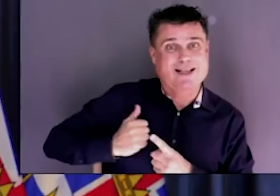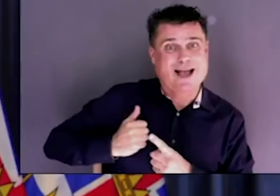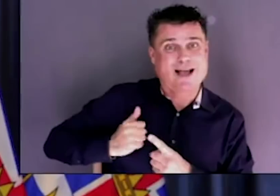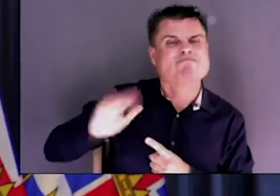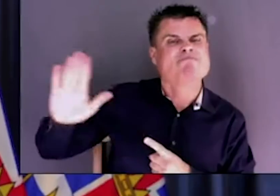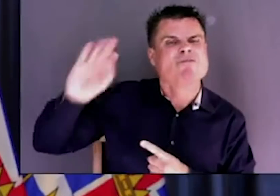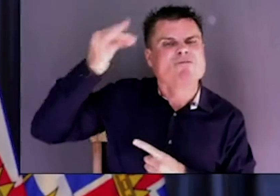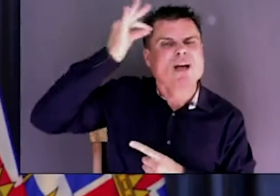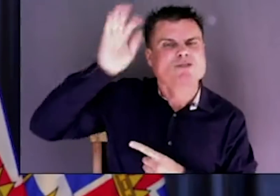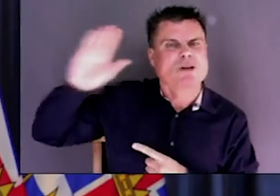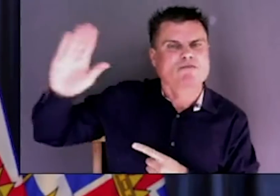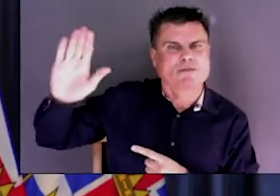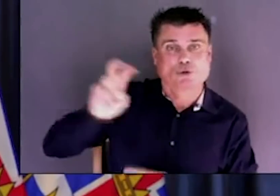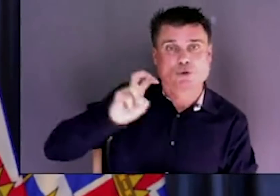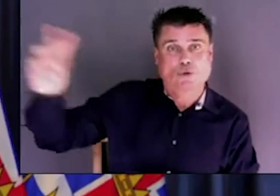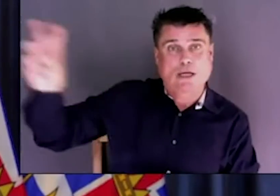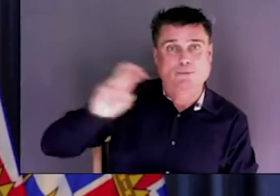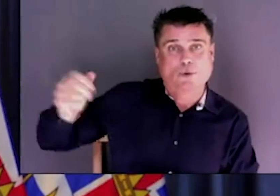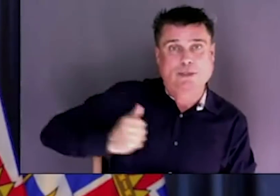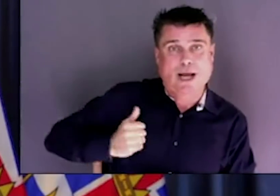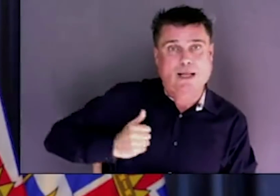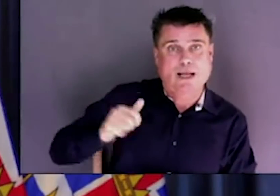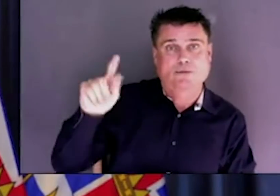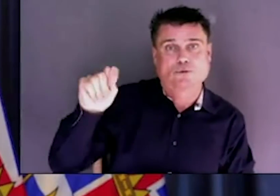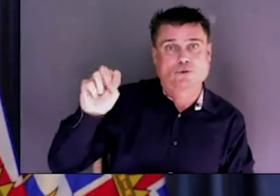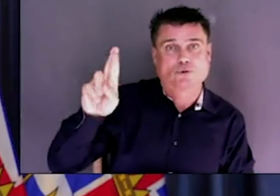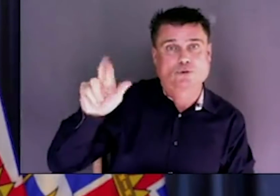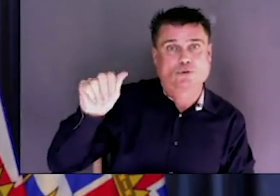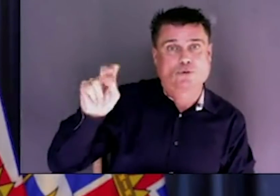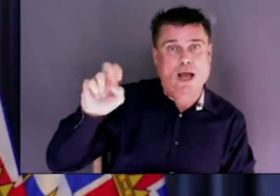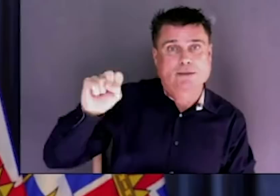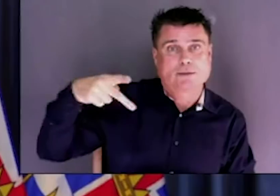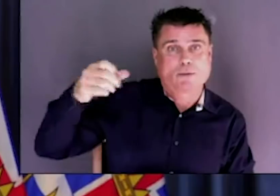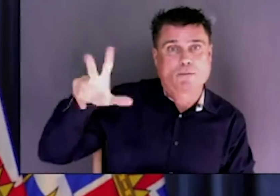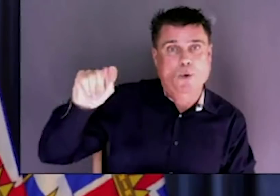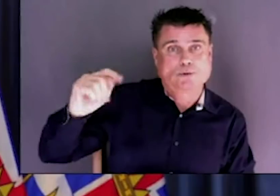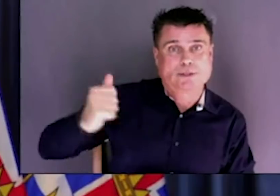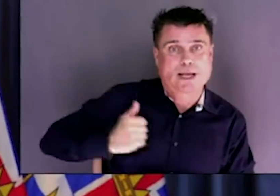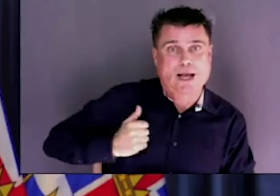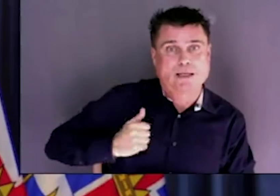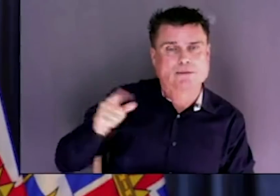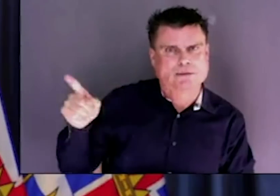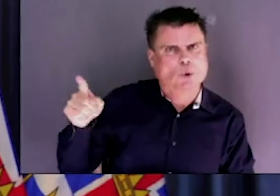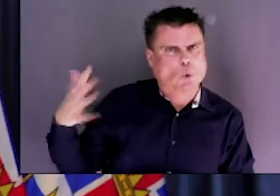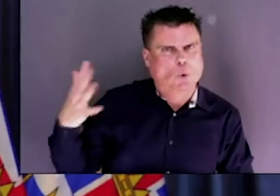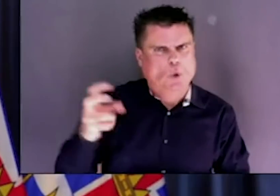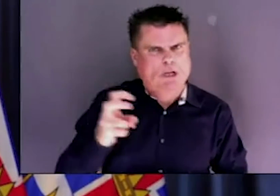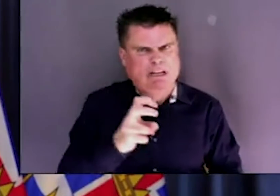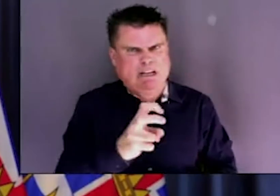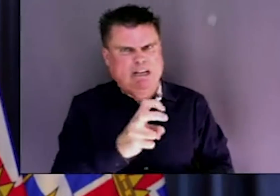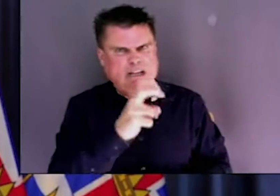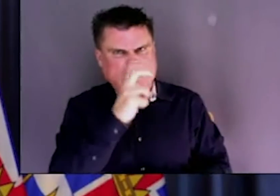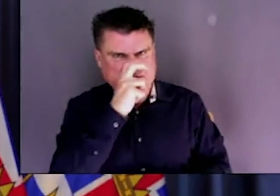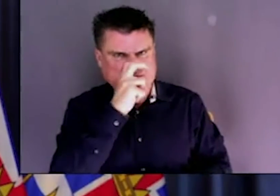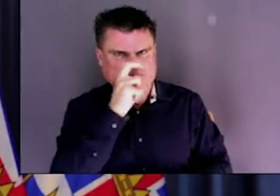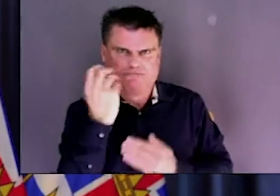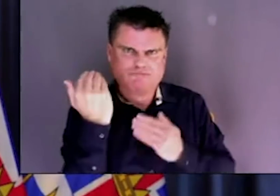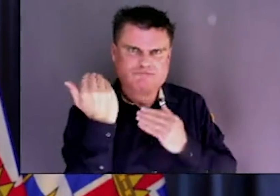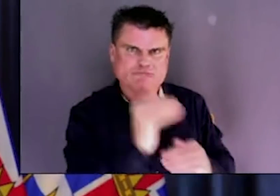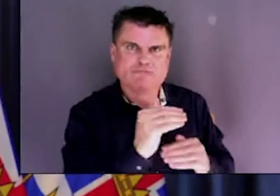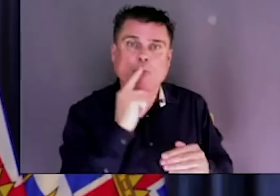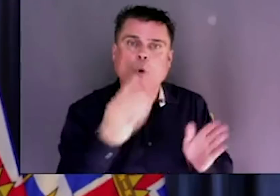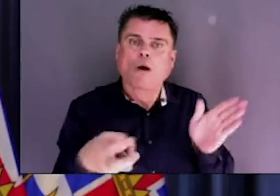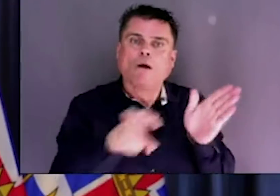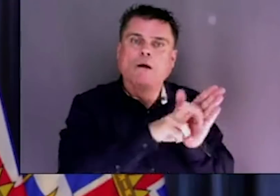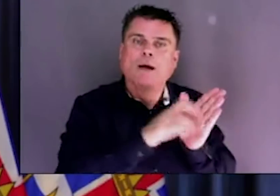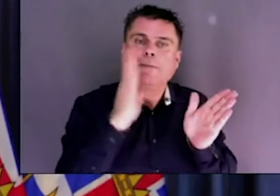ferries. I'm wondering if you've been able to bring that up with the Prime Minister, and what did you tell him about the appropriateness of threatening ferry passengers who want to